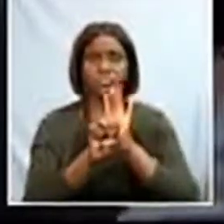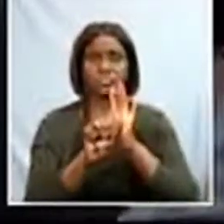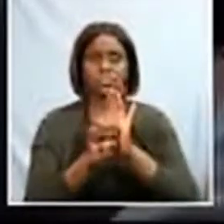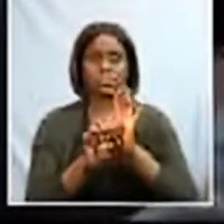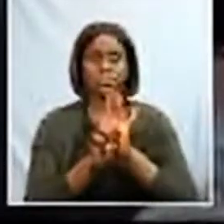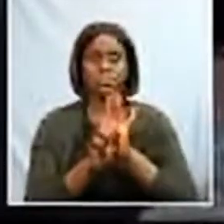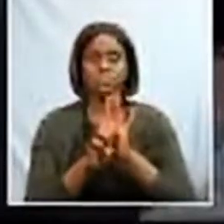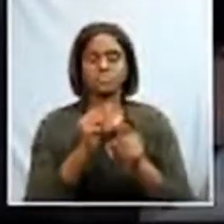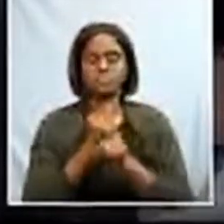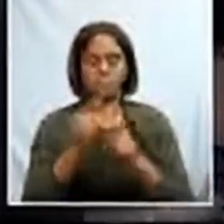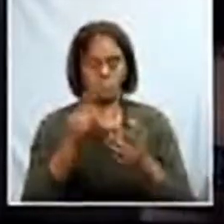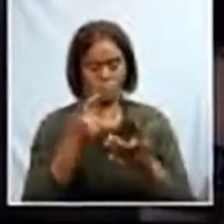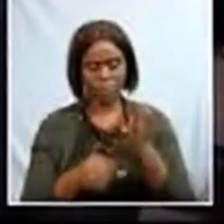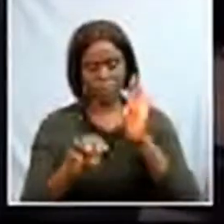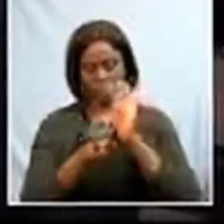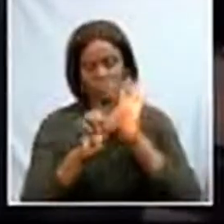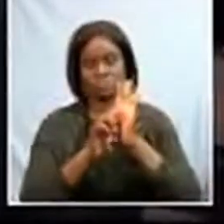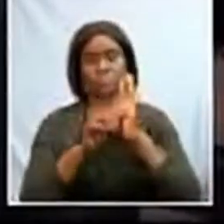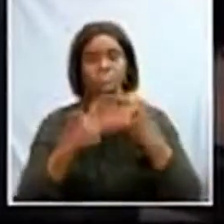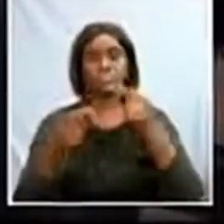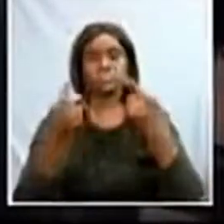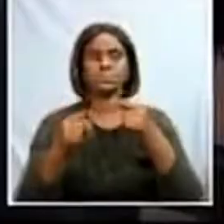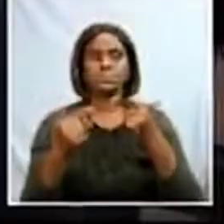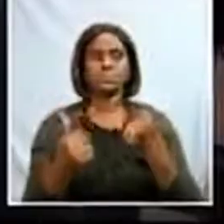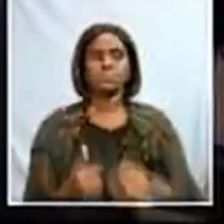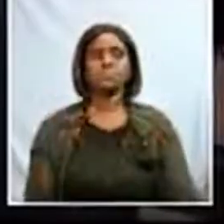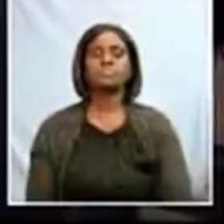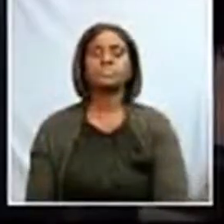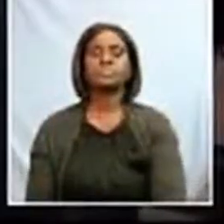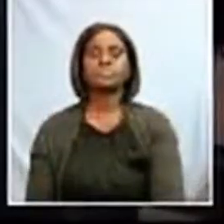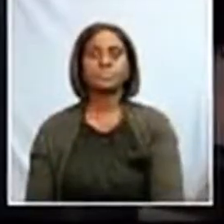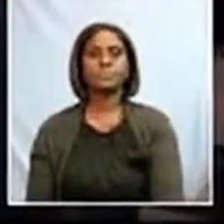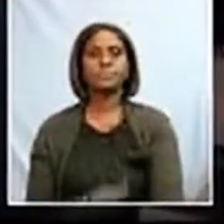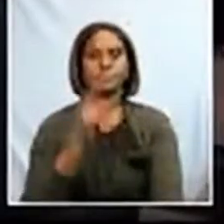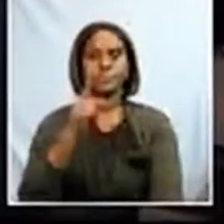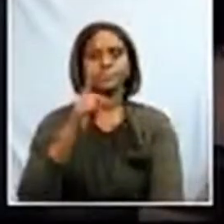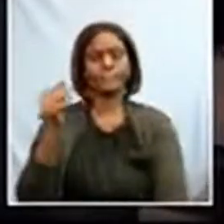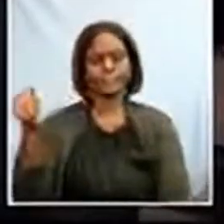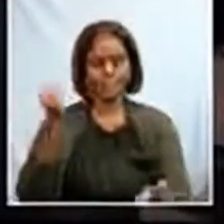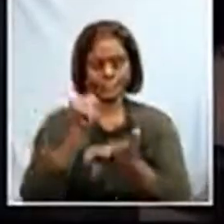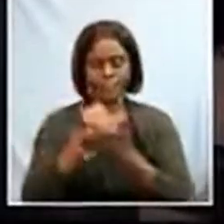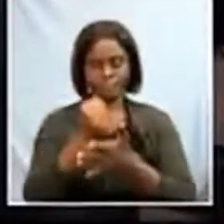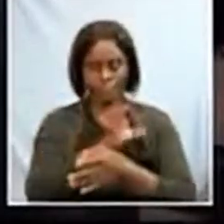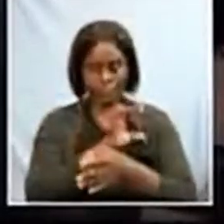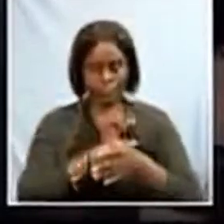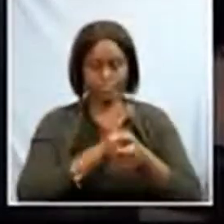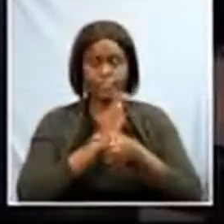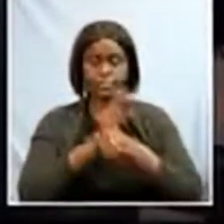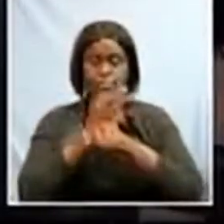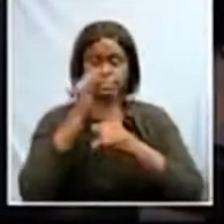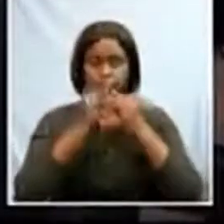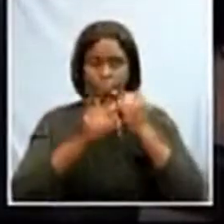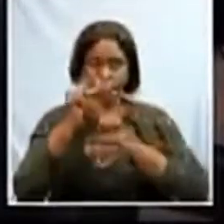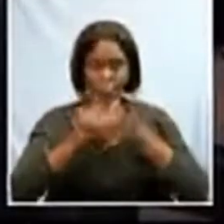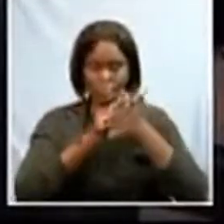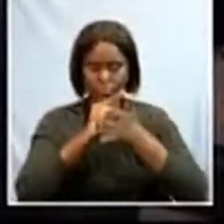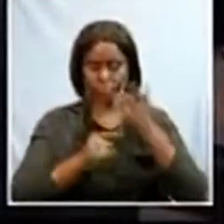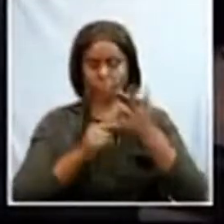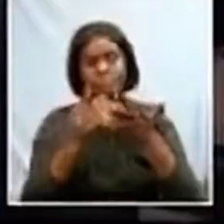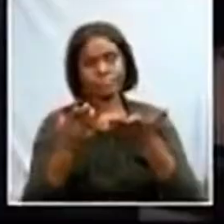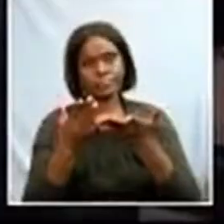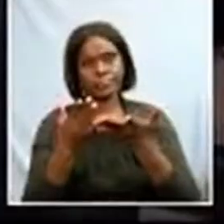It's just an example of what happens when you engage a contractor and you terminate and